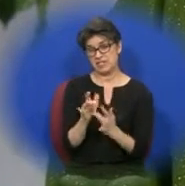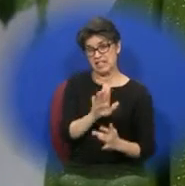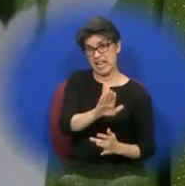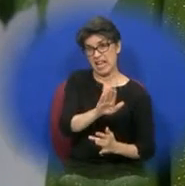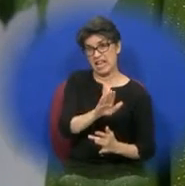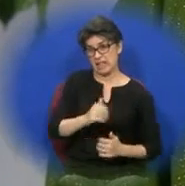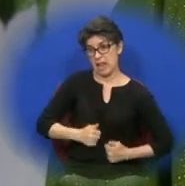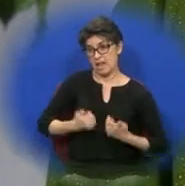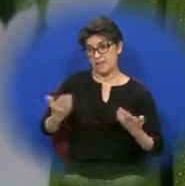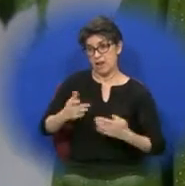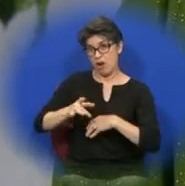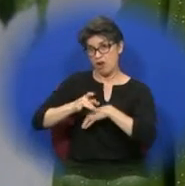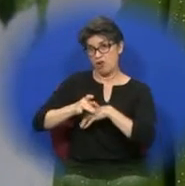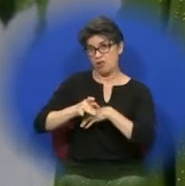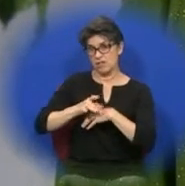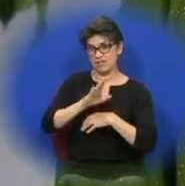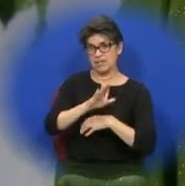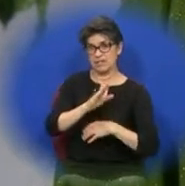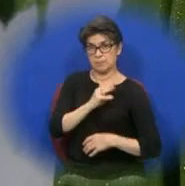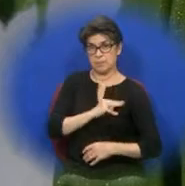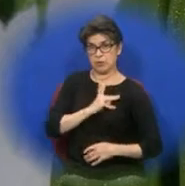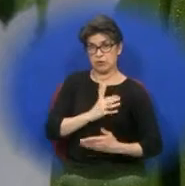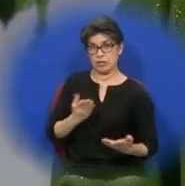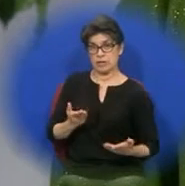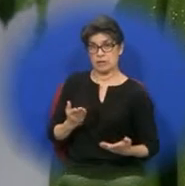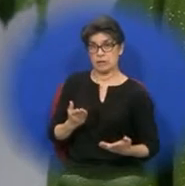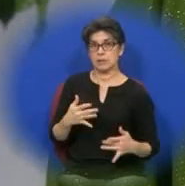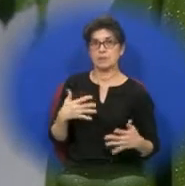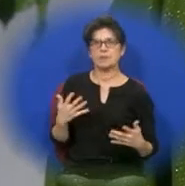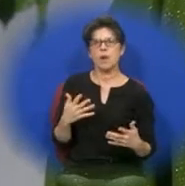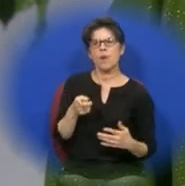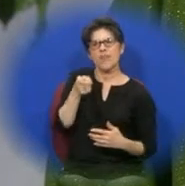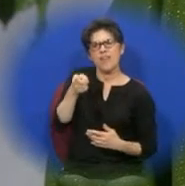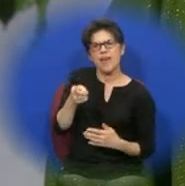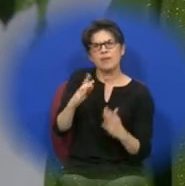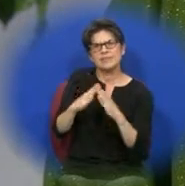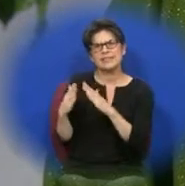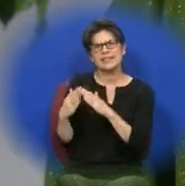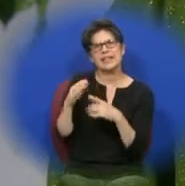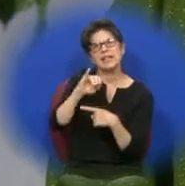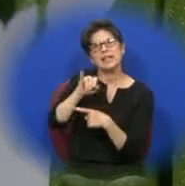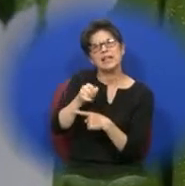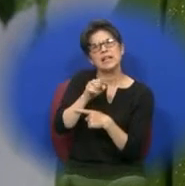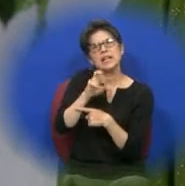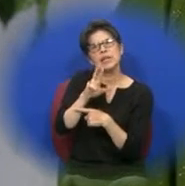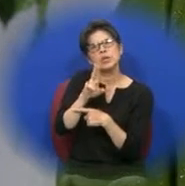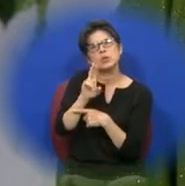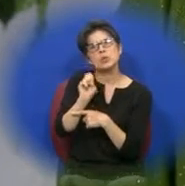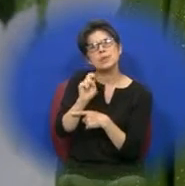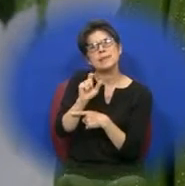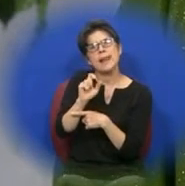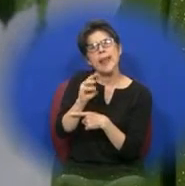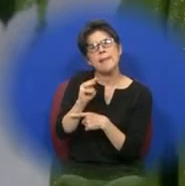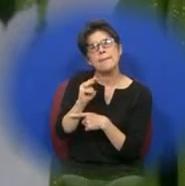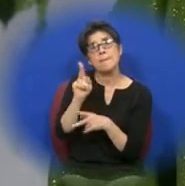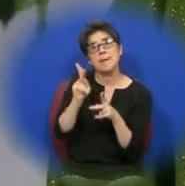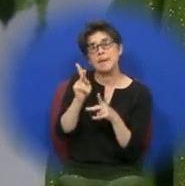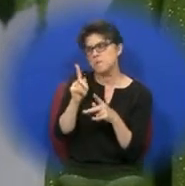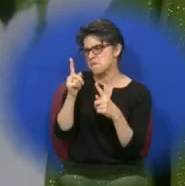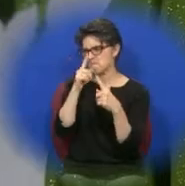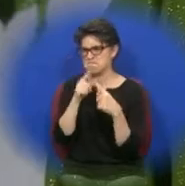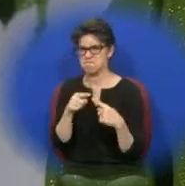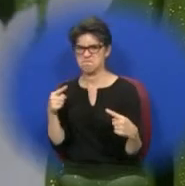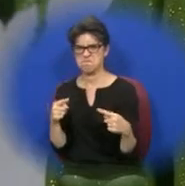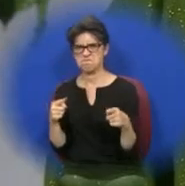earthly human life and ministry. And so it's in Jerusalem that those in great opposition of